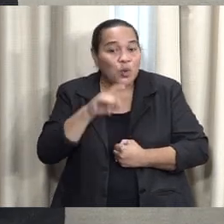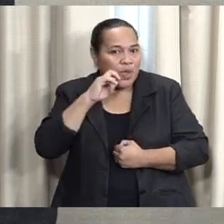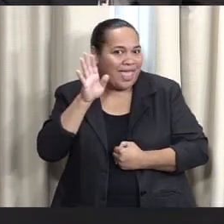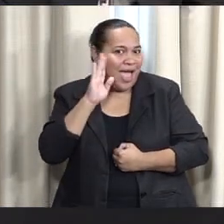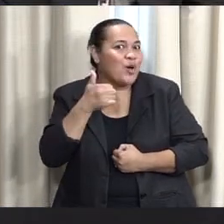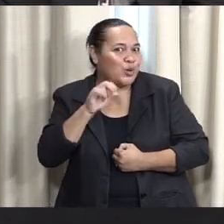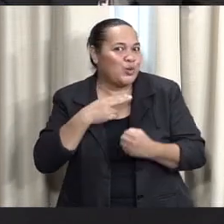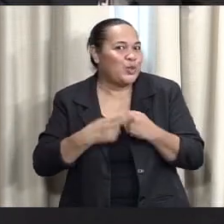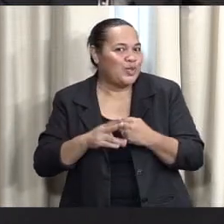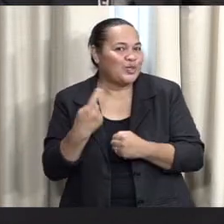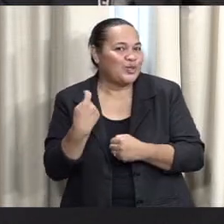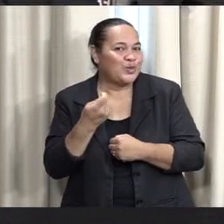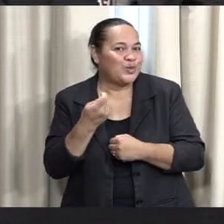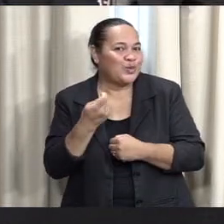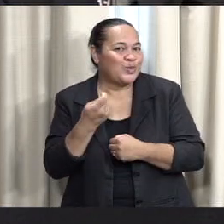soon.